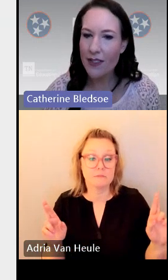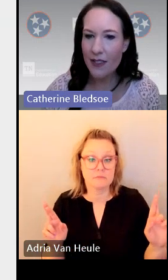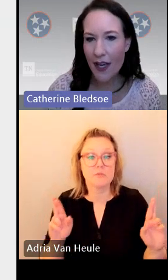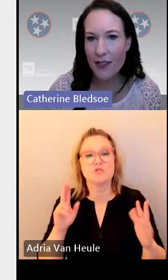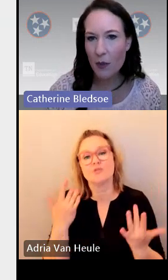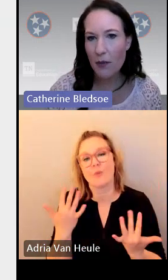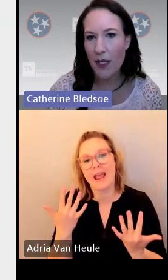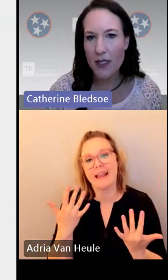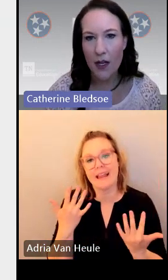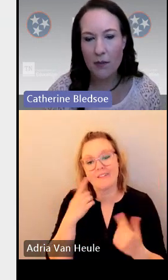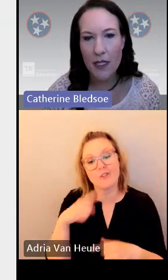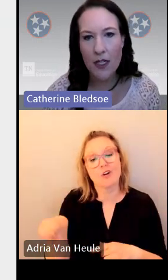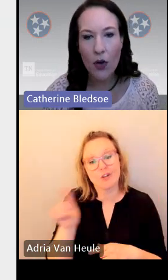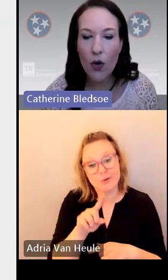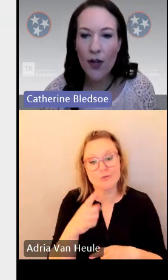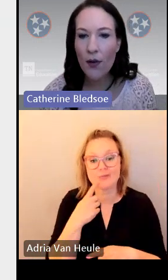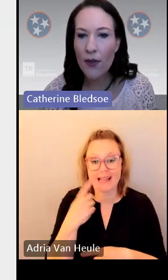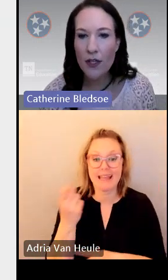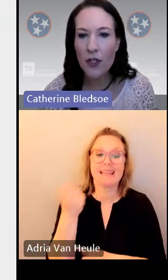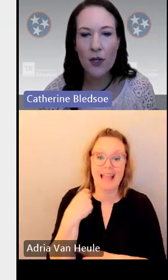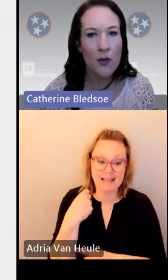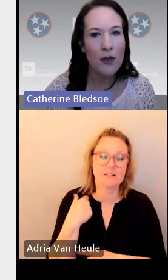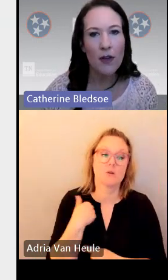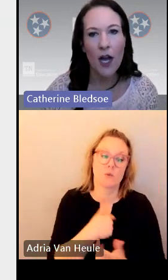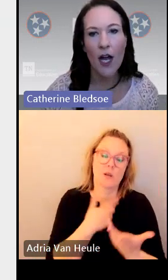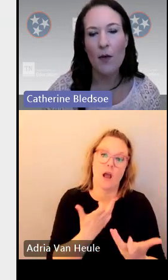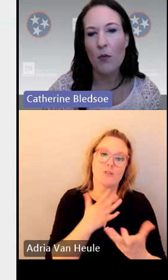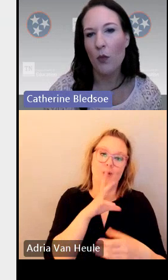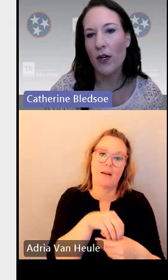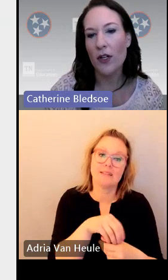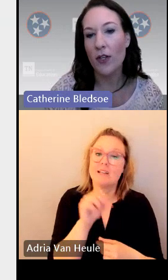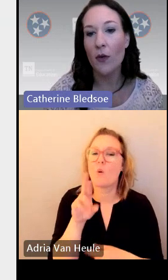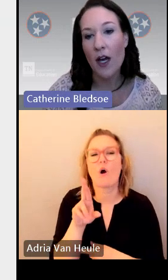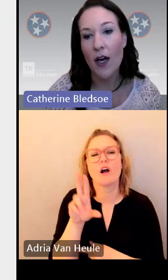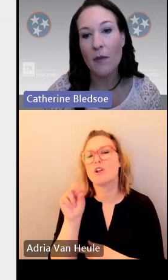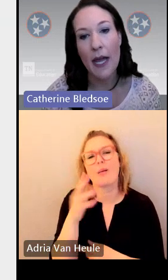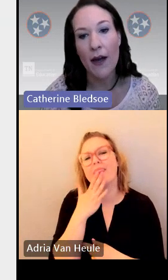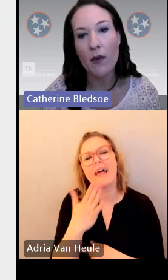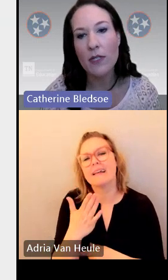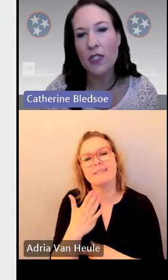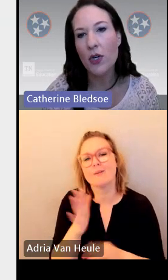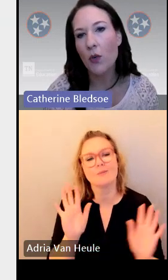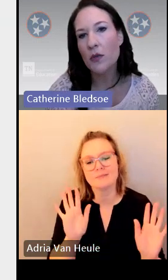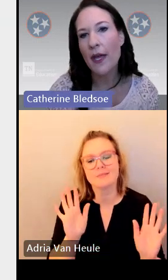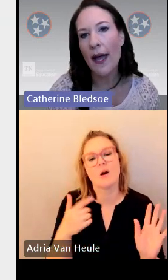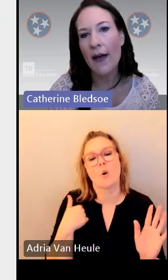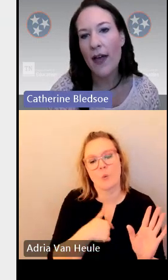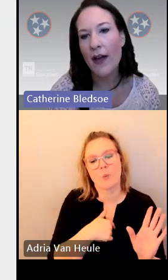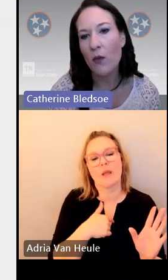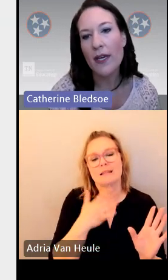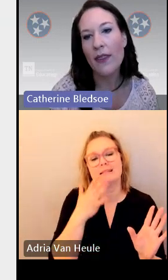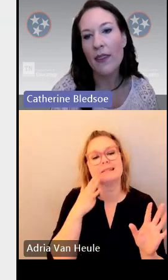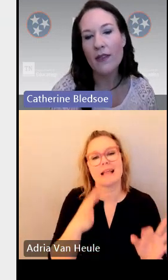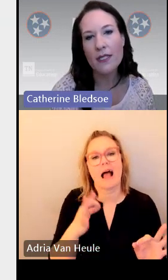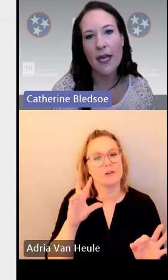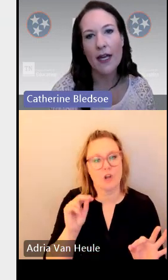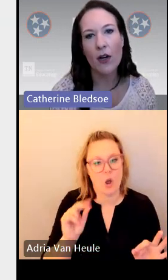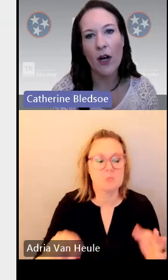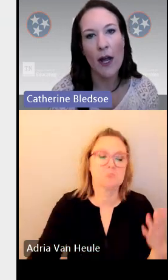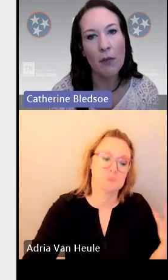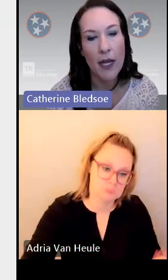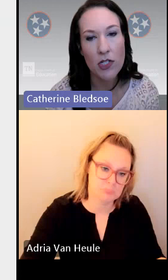all to tell us, yes, we would like to opt in, or no, thank you. We're going to opt out. And so once we have that, we can